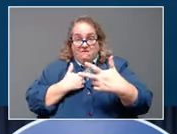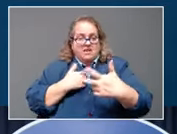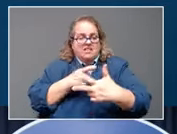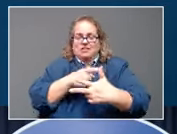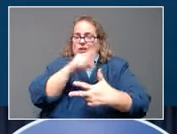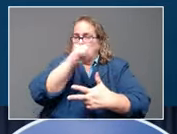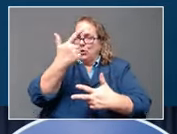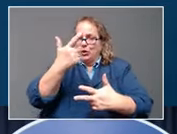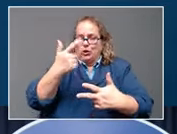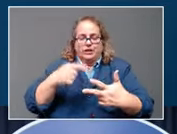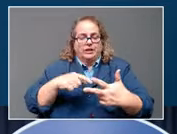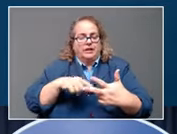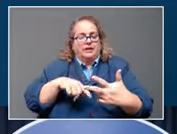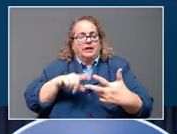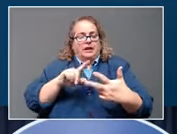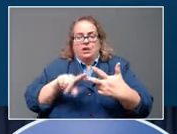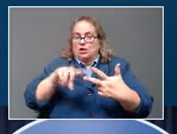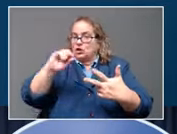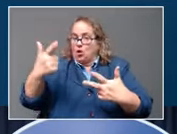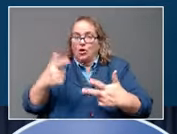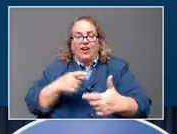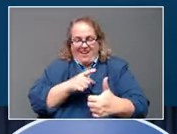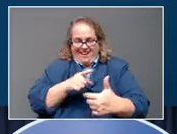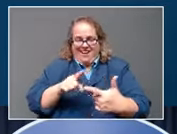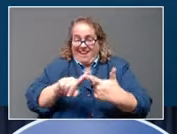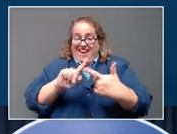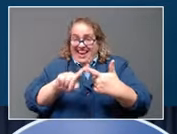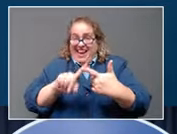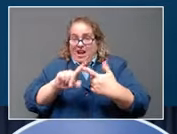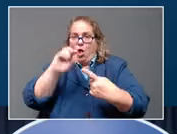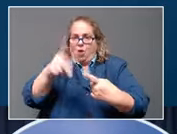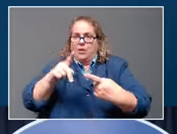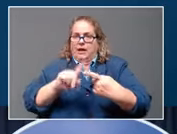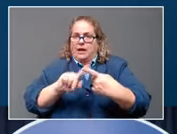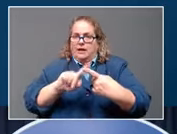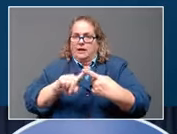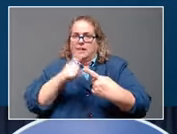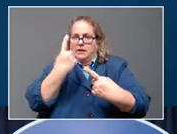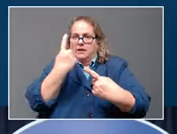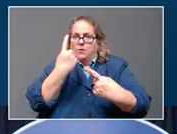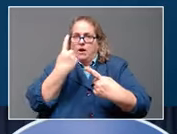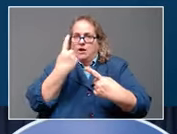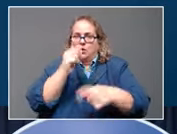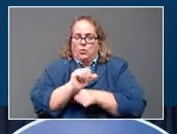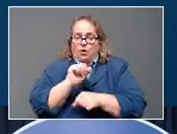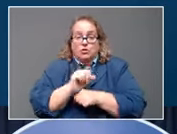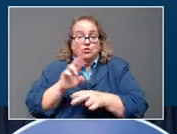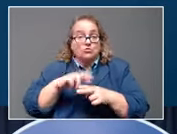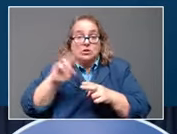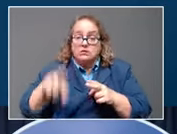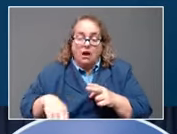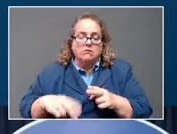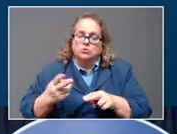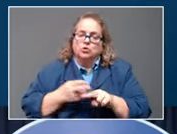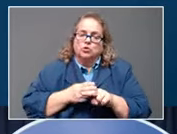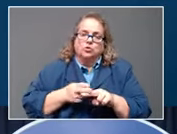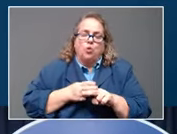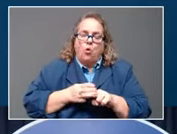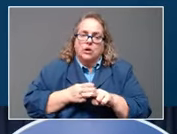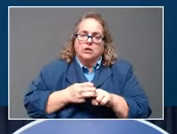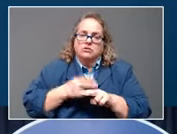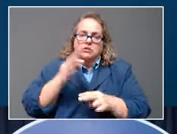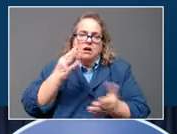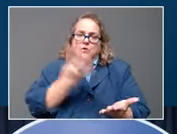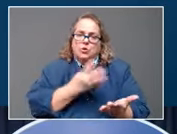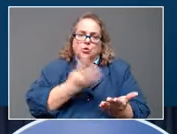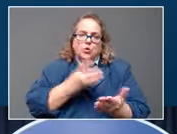have absolutely no value or impact on the Omicron variant. The result is a massive shortfall in monoclonal antibodies